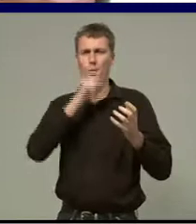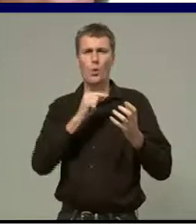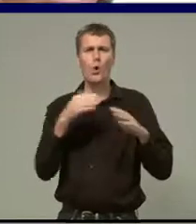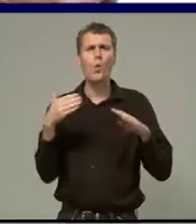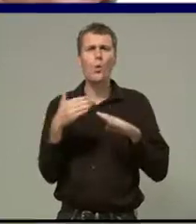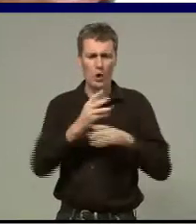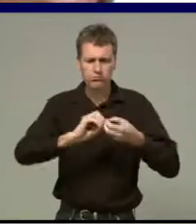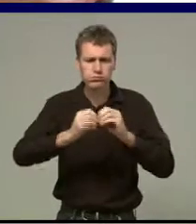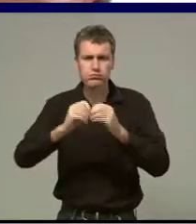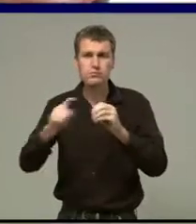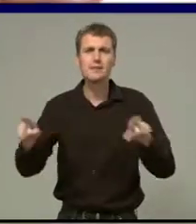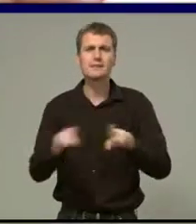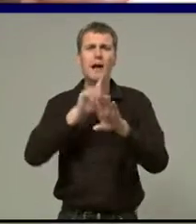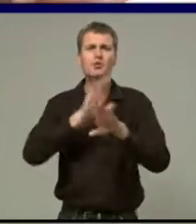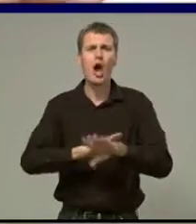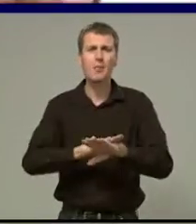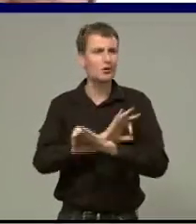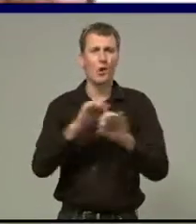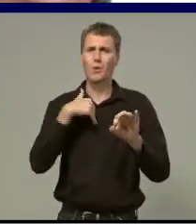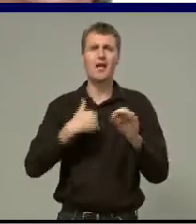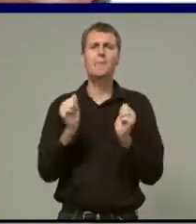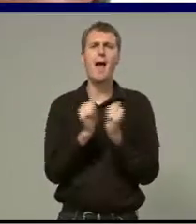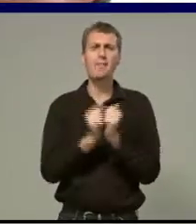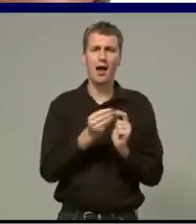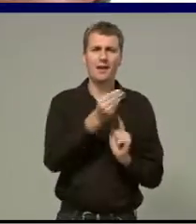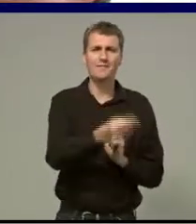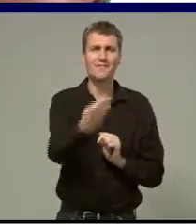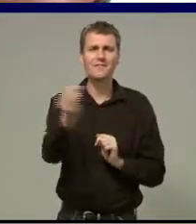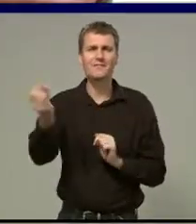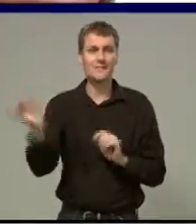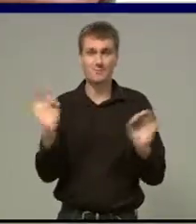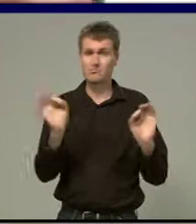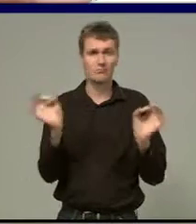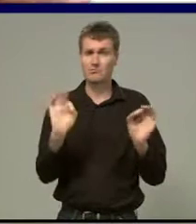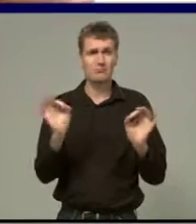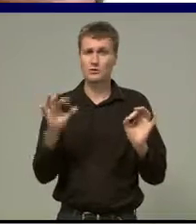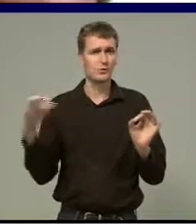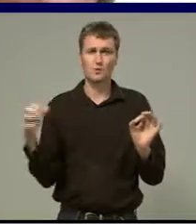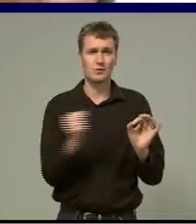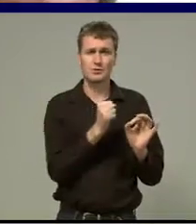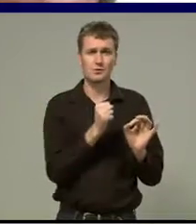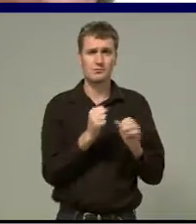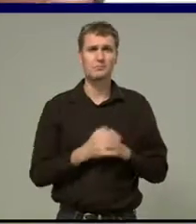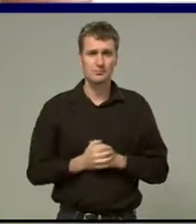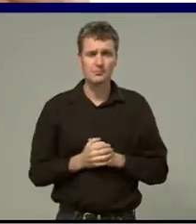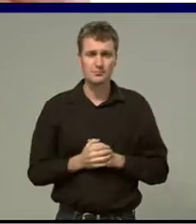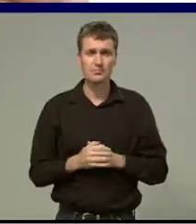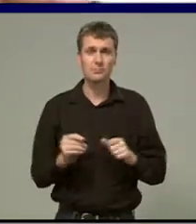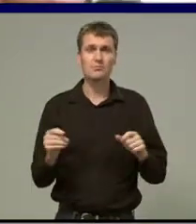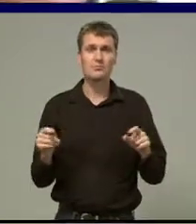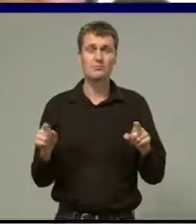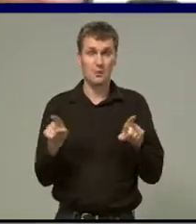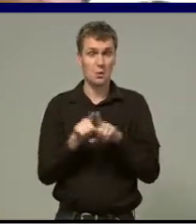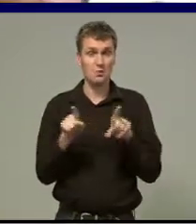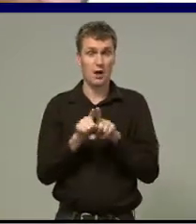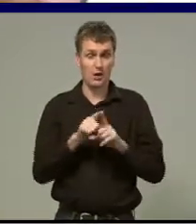the consent at the same time. We don't have to shift hard copies around the entire building, if you like. And at